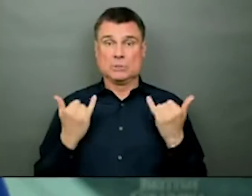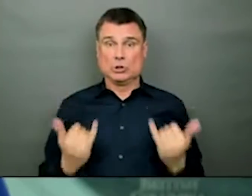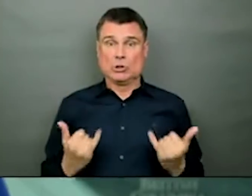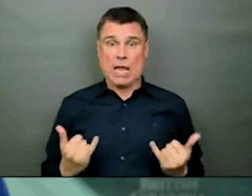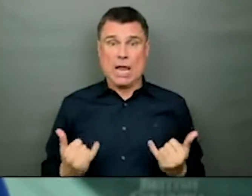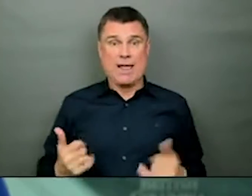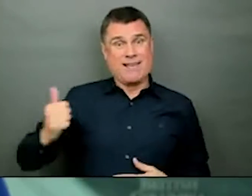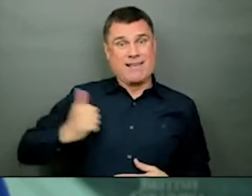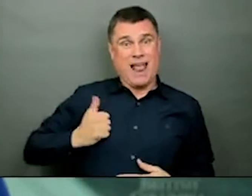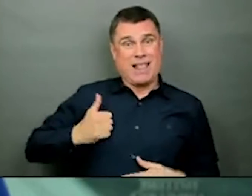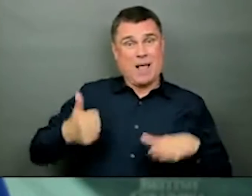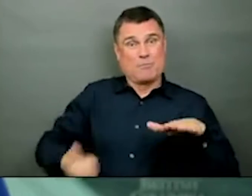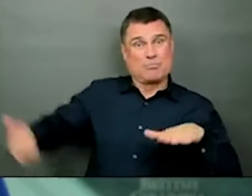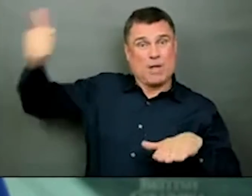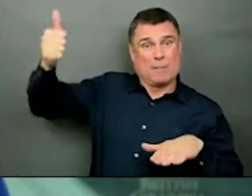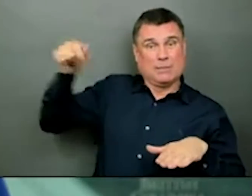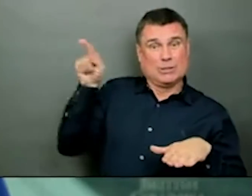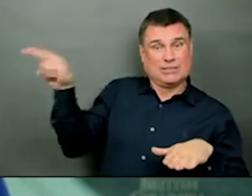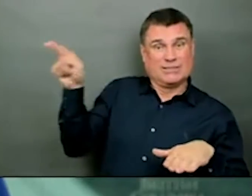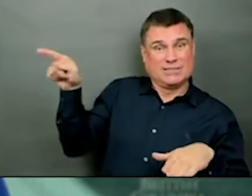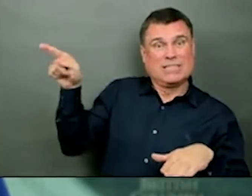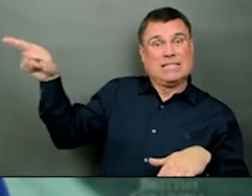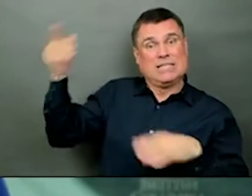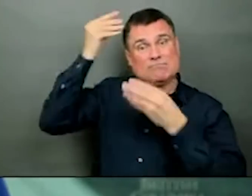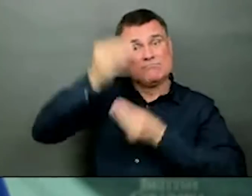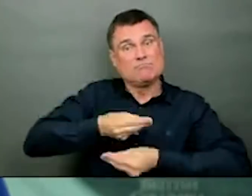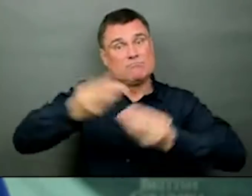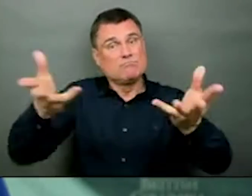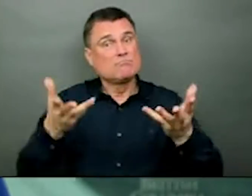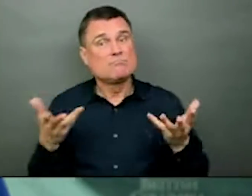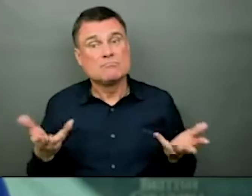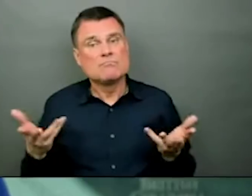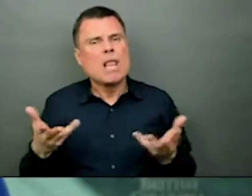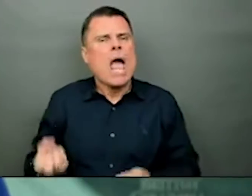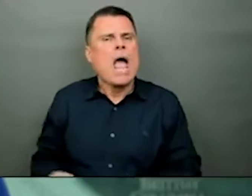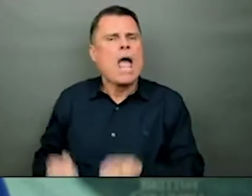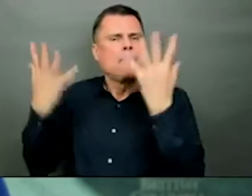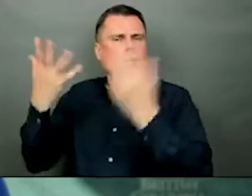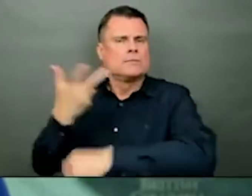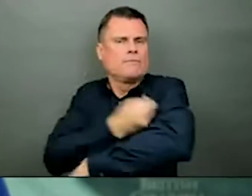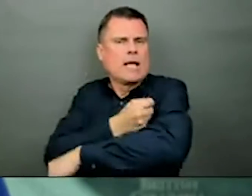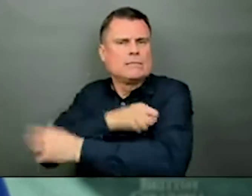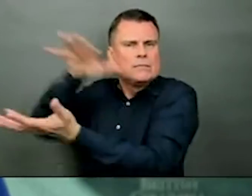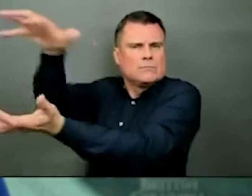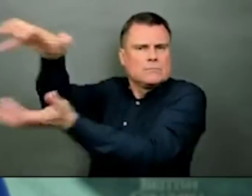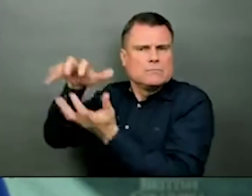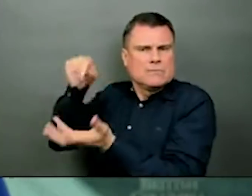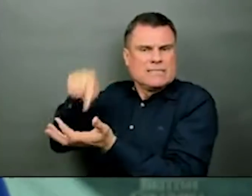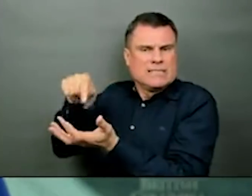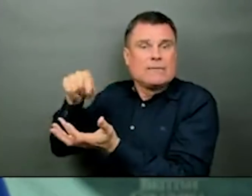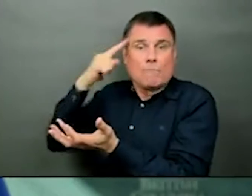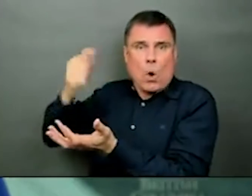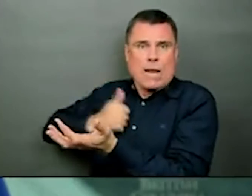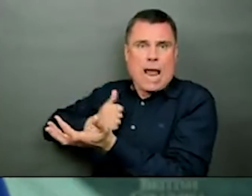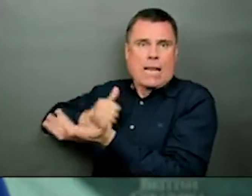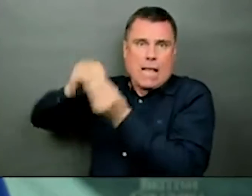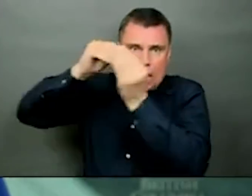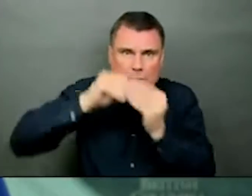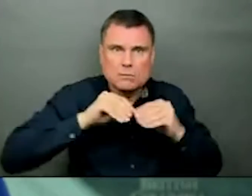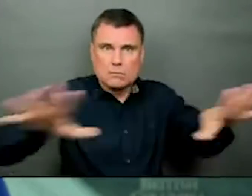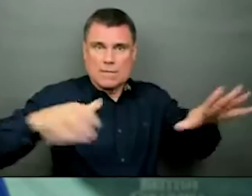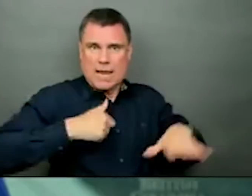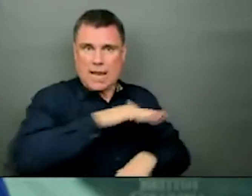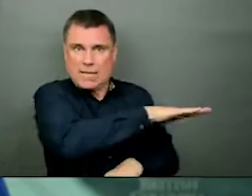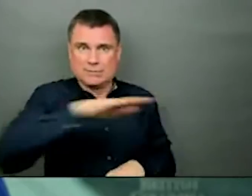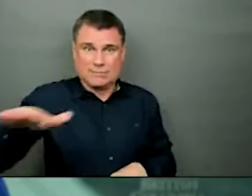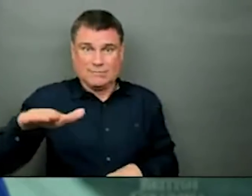and we are receiving this week, based on 5 doses per vial, we've received about 45,000 doses. If